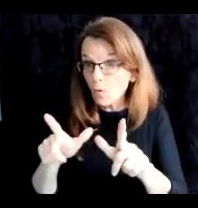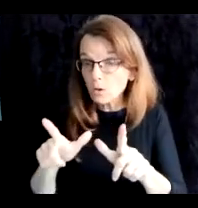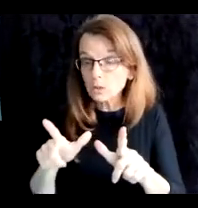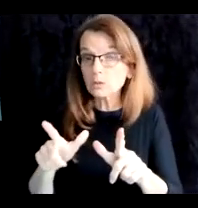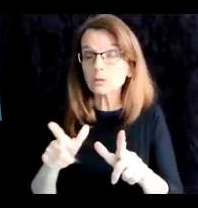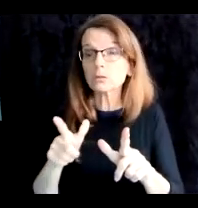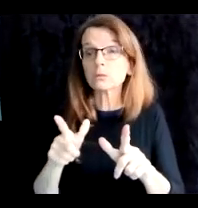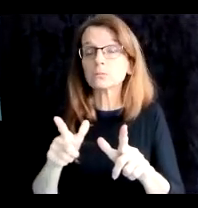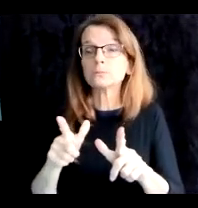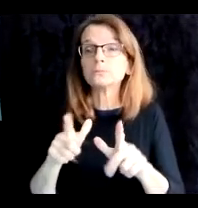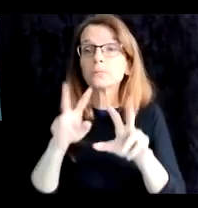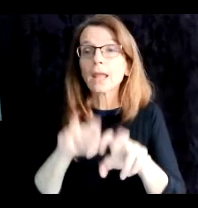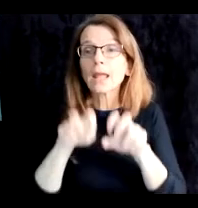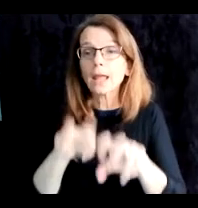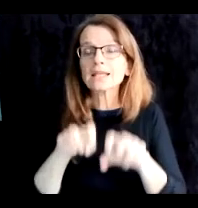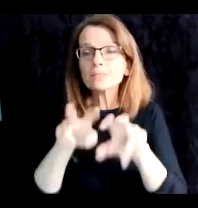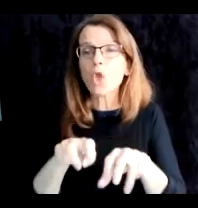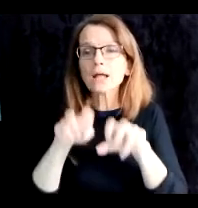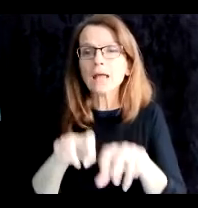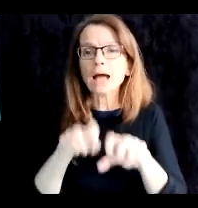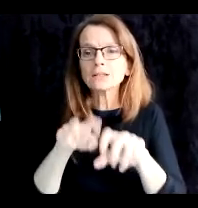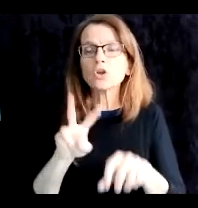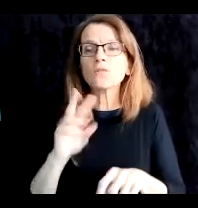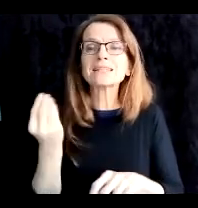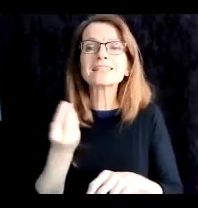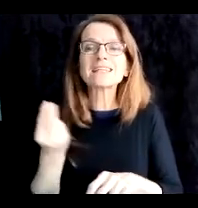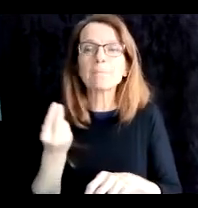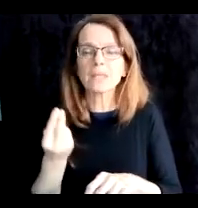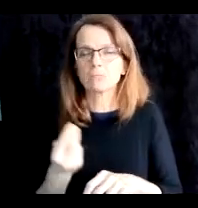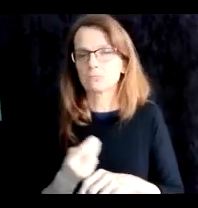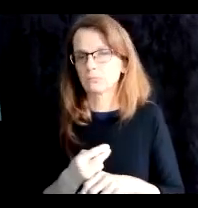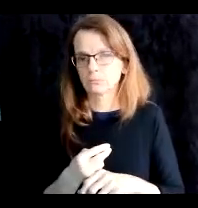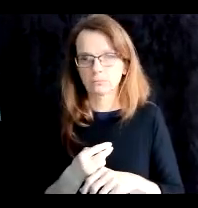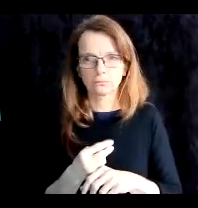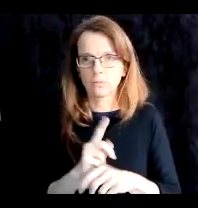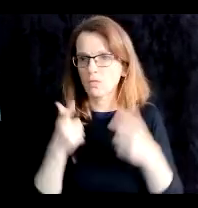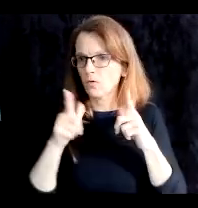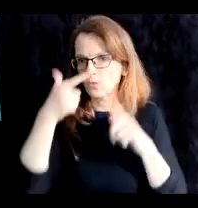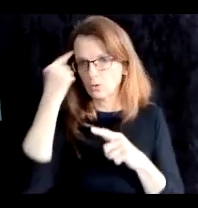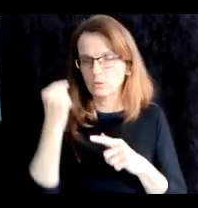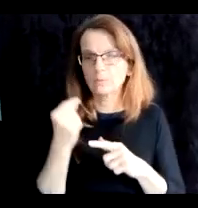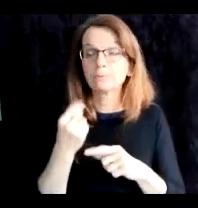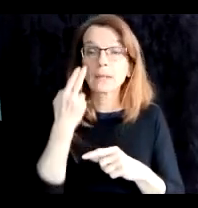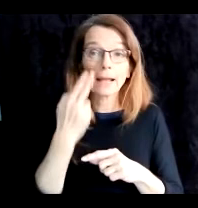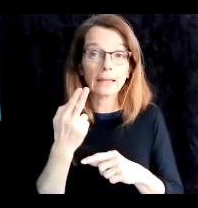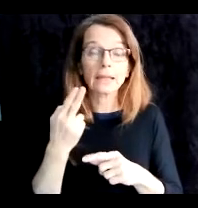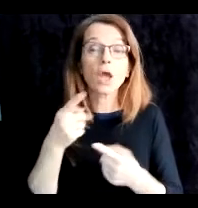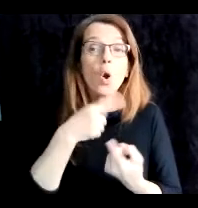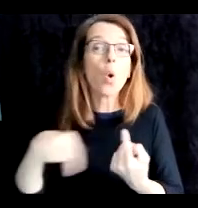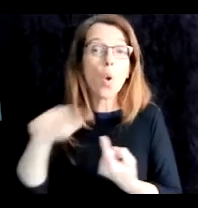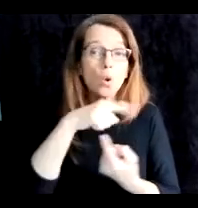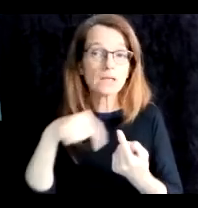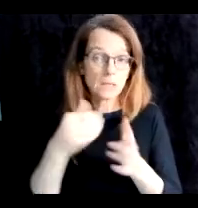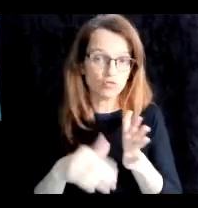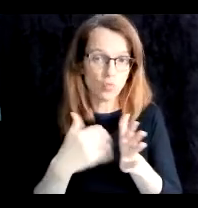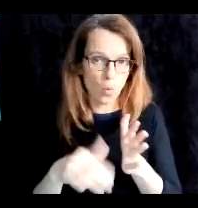whatever environmental damages they do, well, for the whole region of Southeastern Europe, it's of importance because we are very